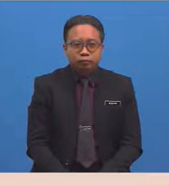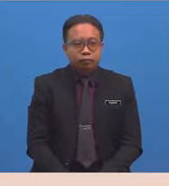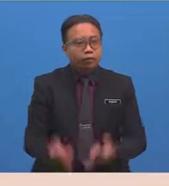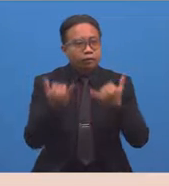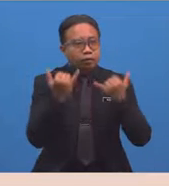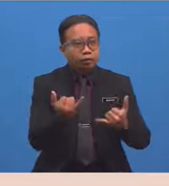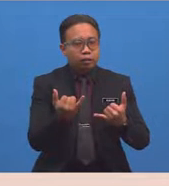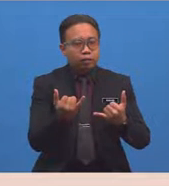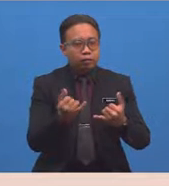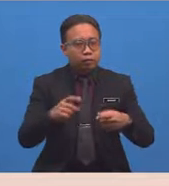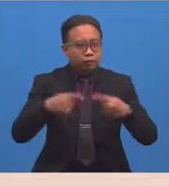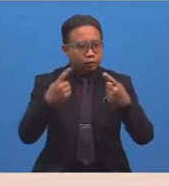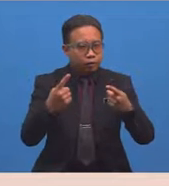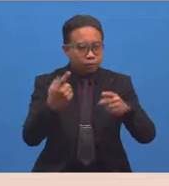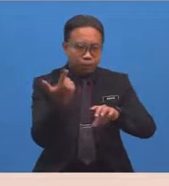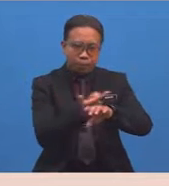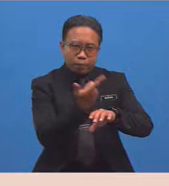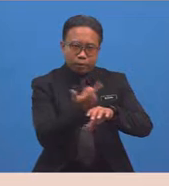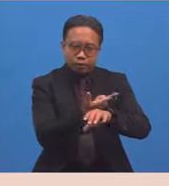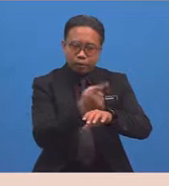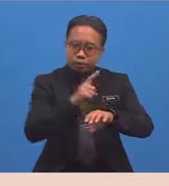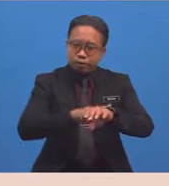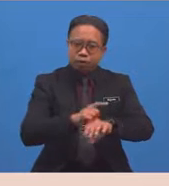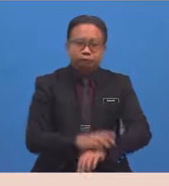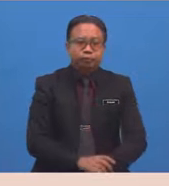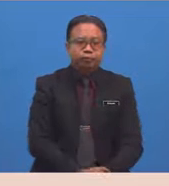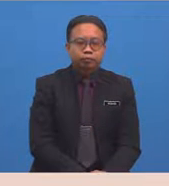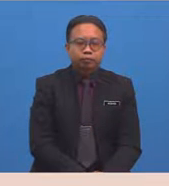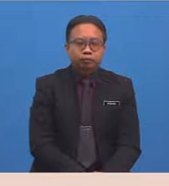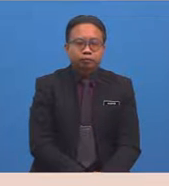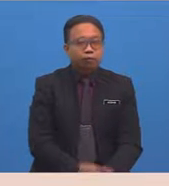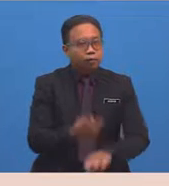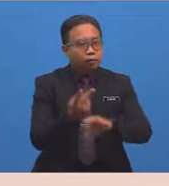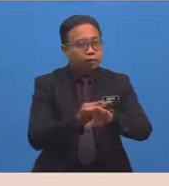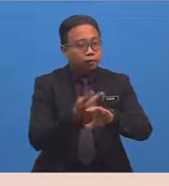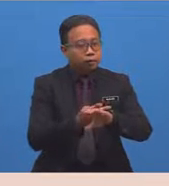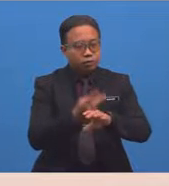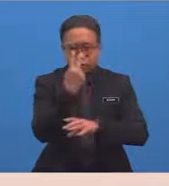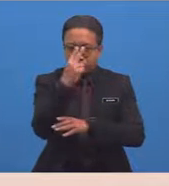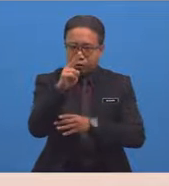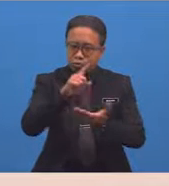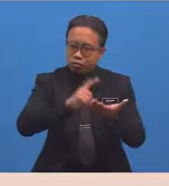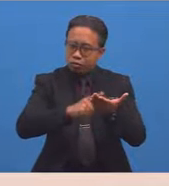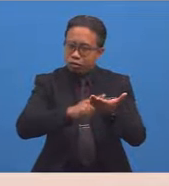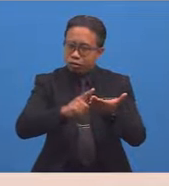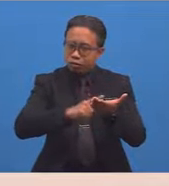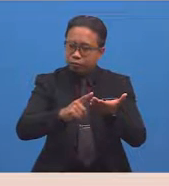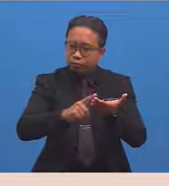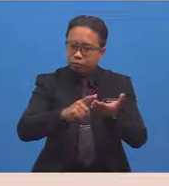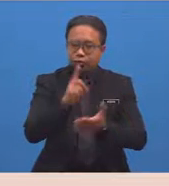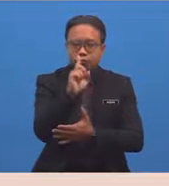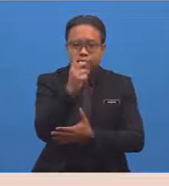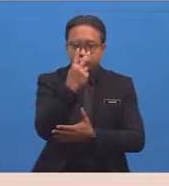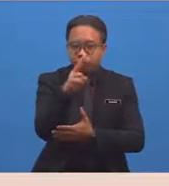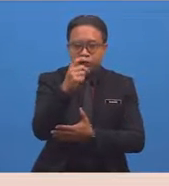So now, we are back with practice time. This is the time for you to check if you have